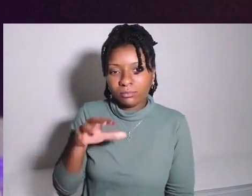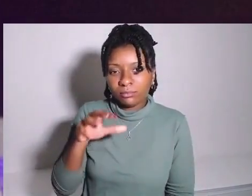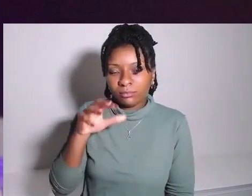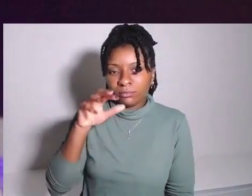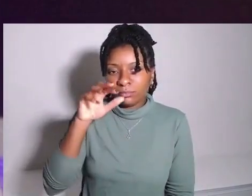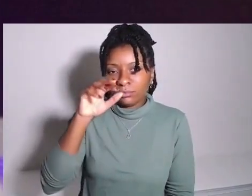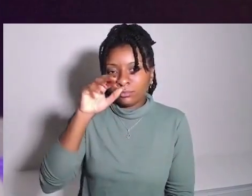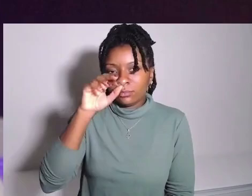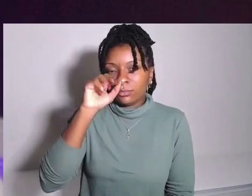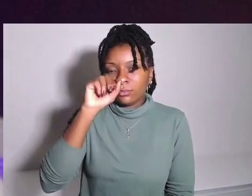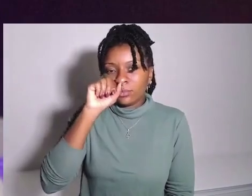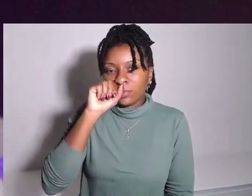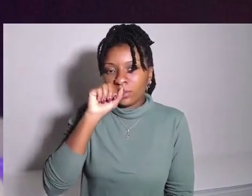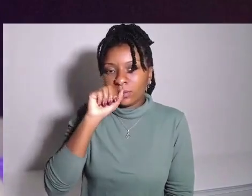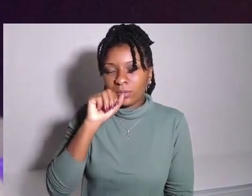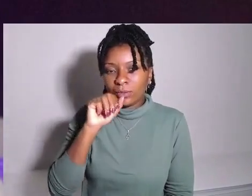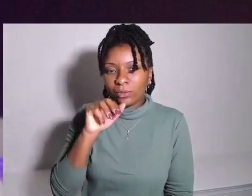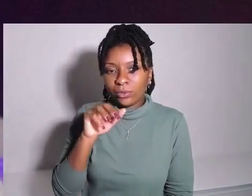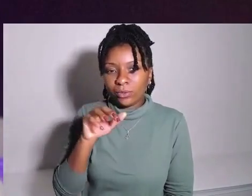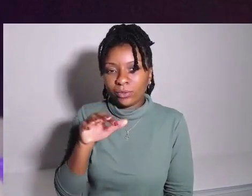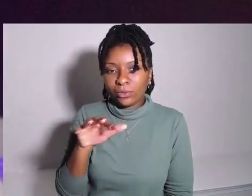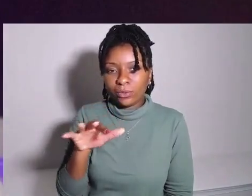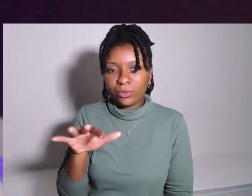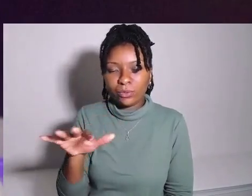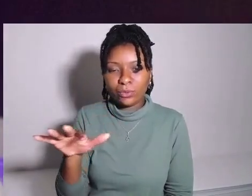And spending some time